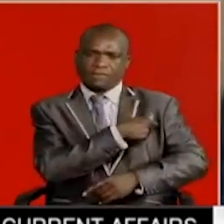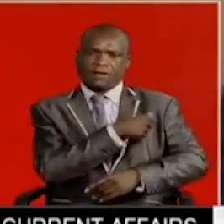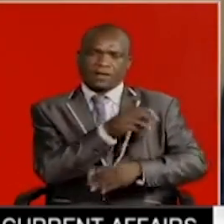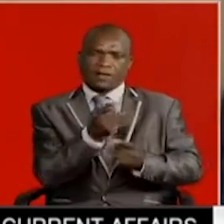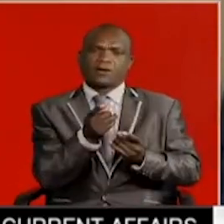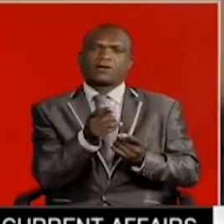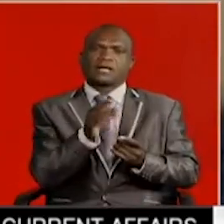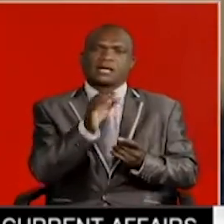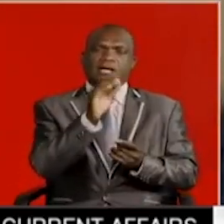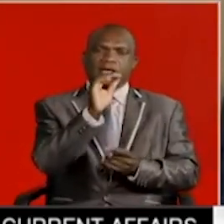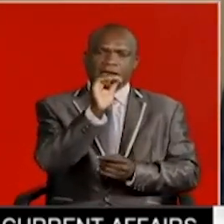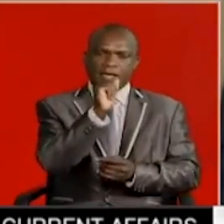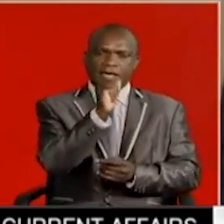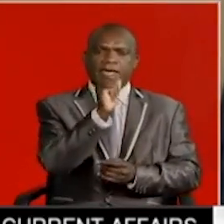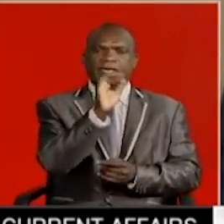AEFI